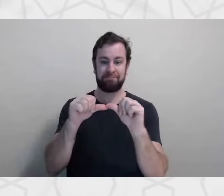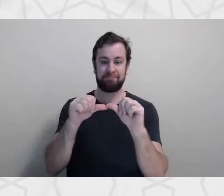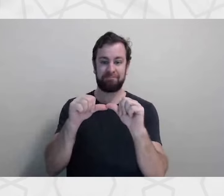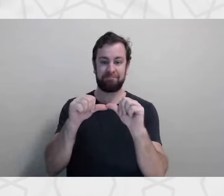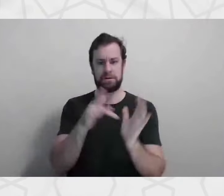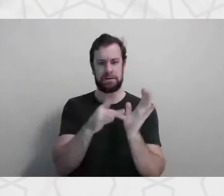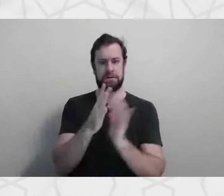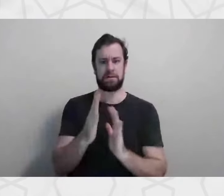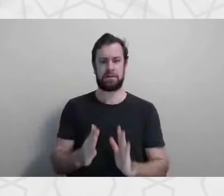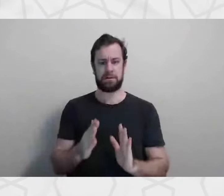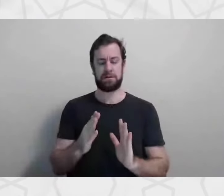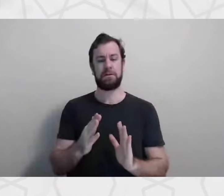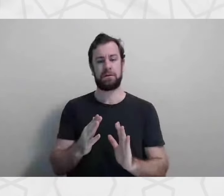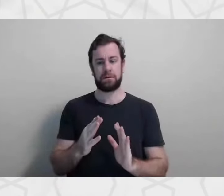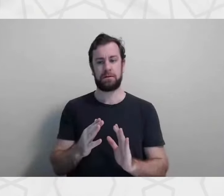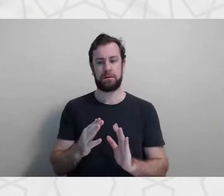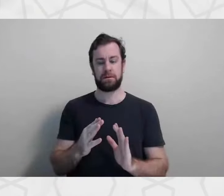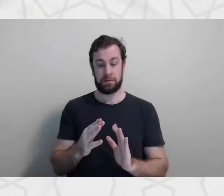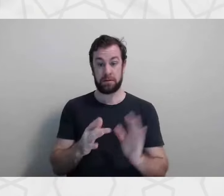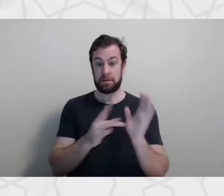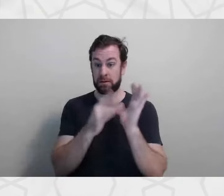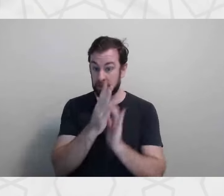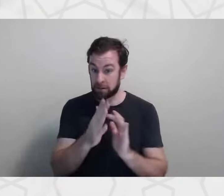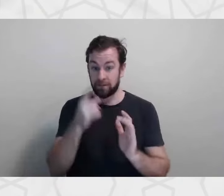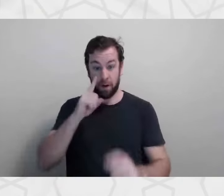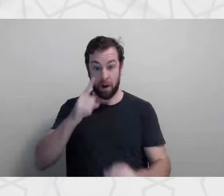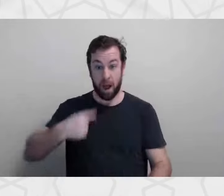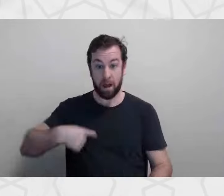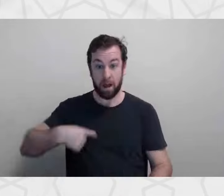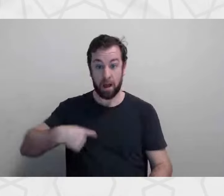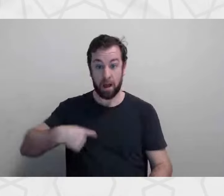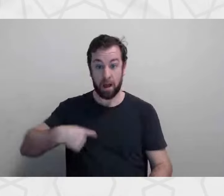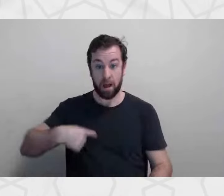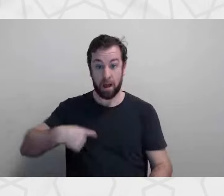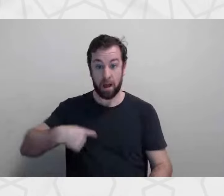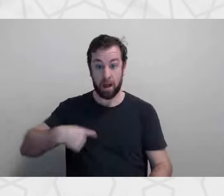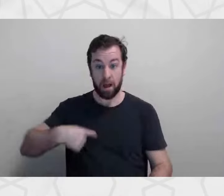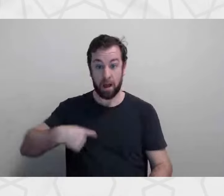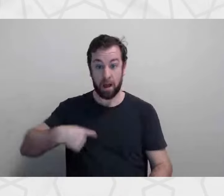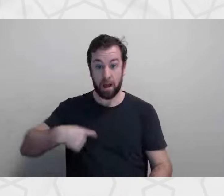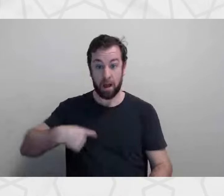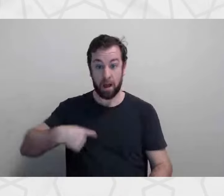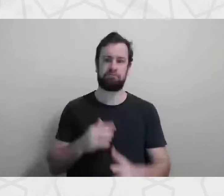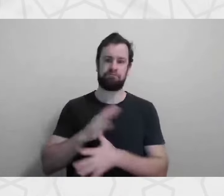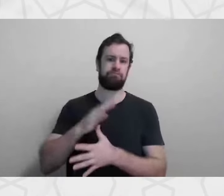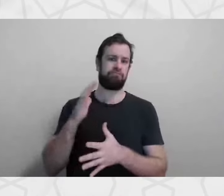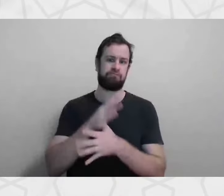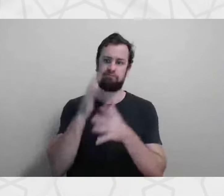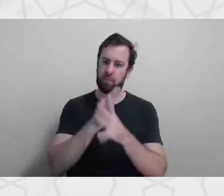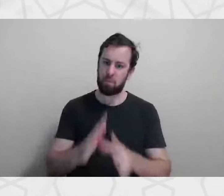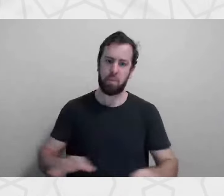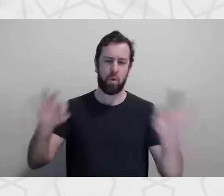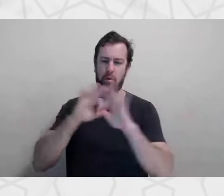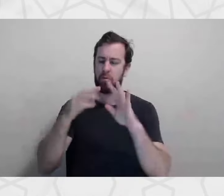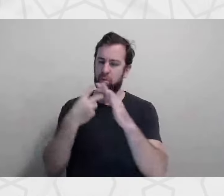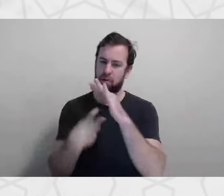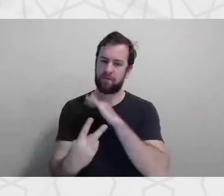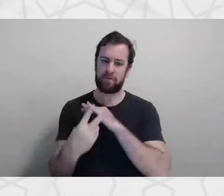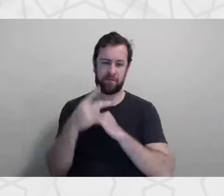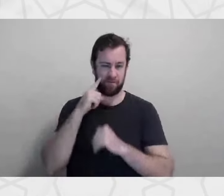Jesus? Isa alayhi salam for us is one of the most important prophets of